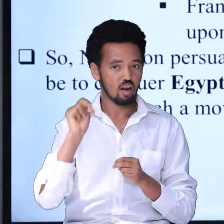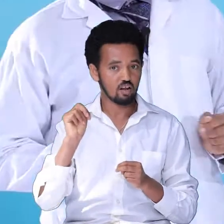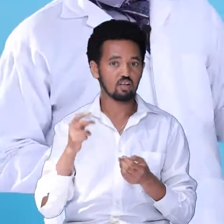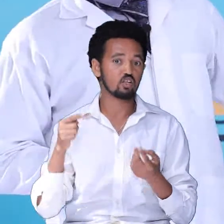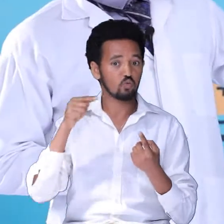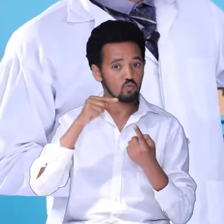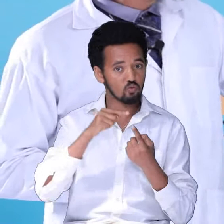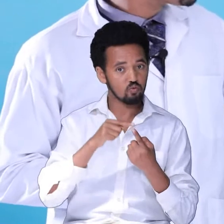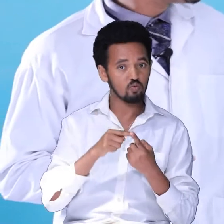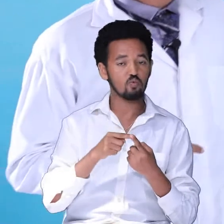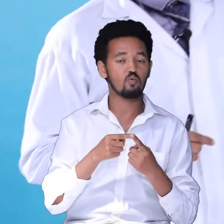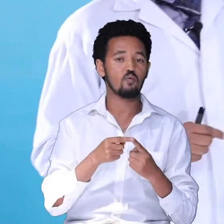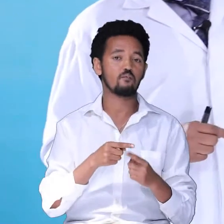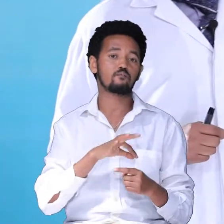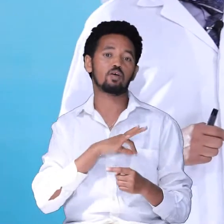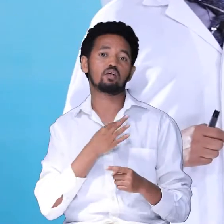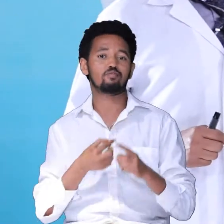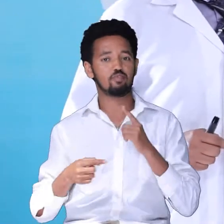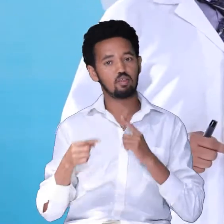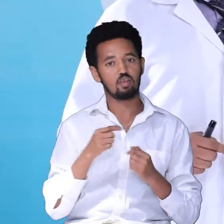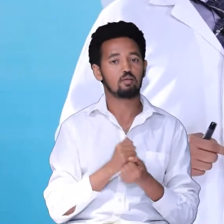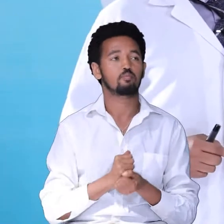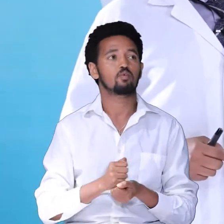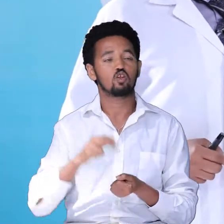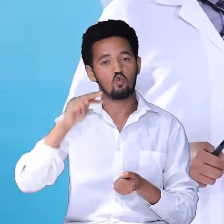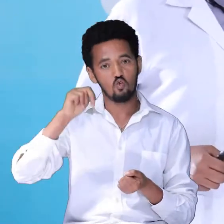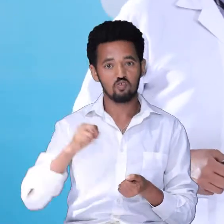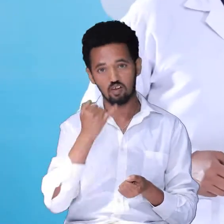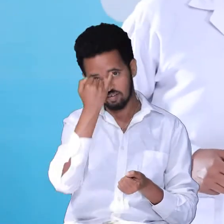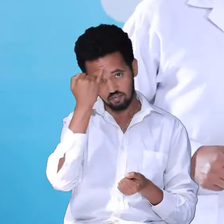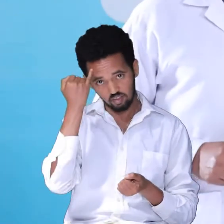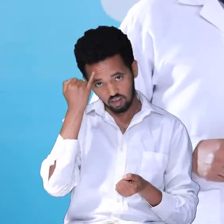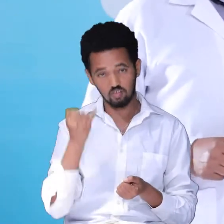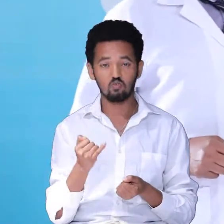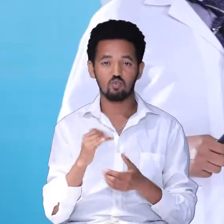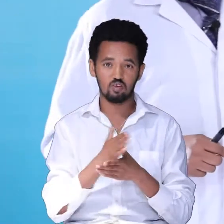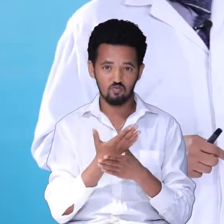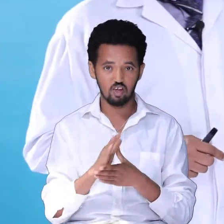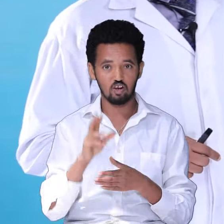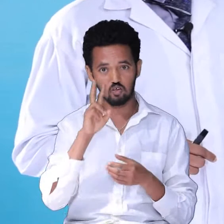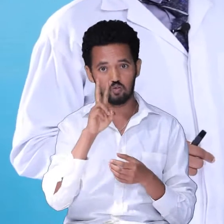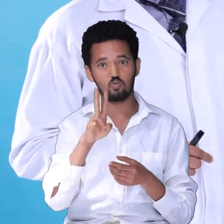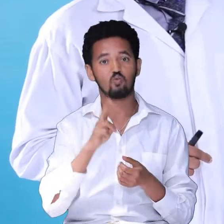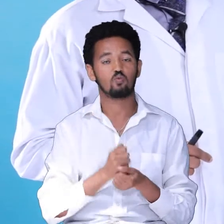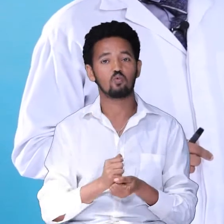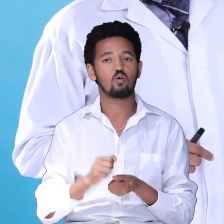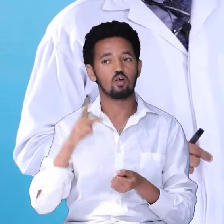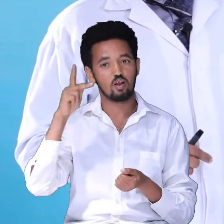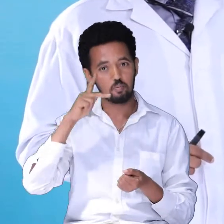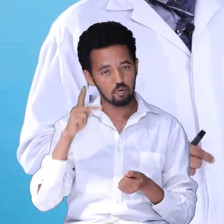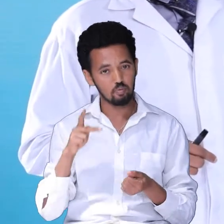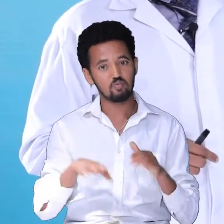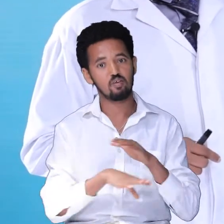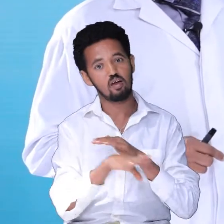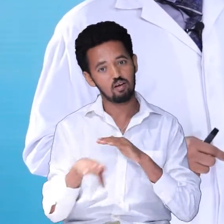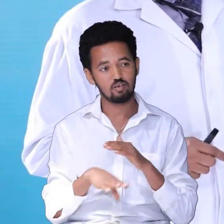France. Then permit of most of northern Italy to be divided into little republics under Francis